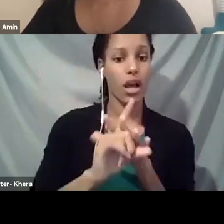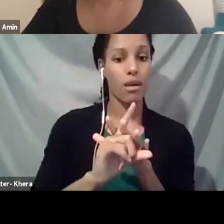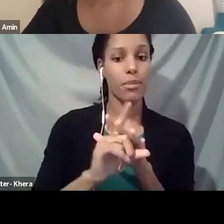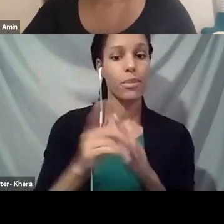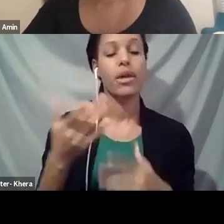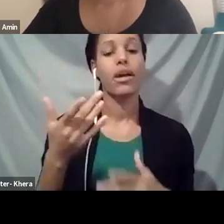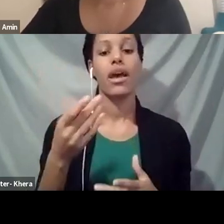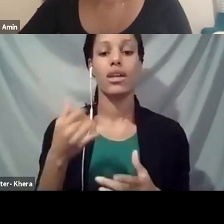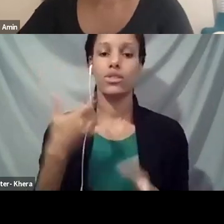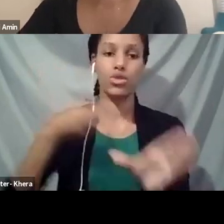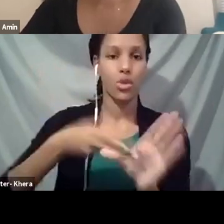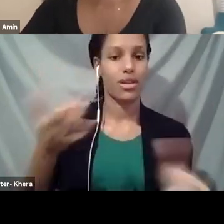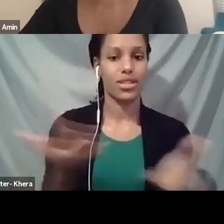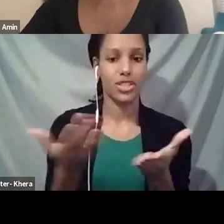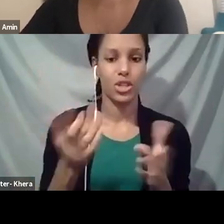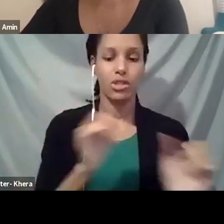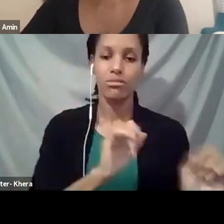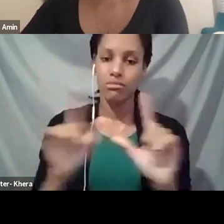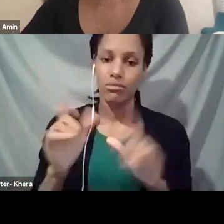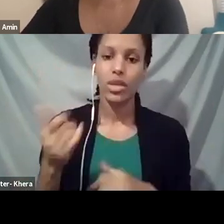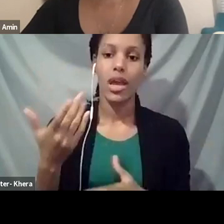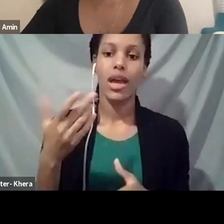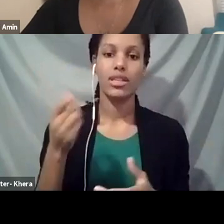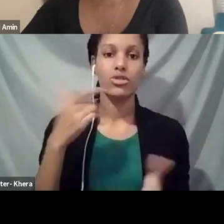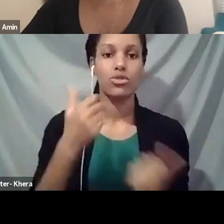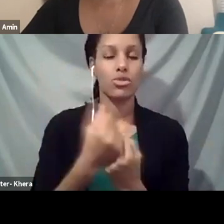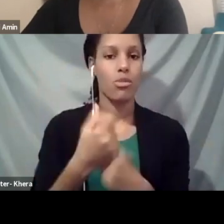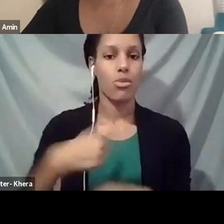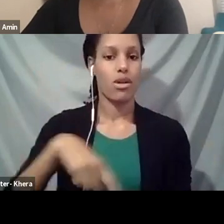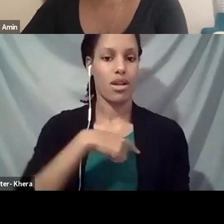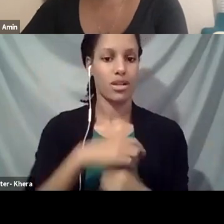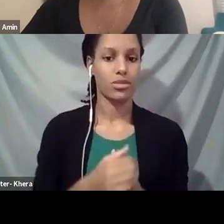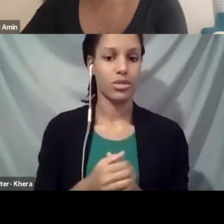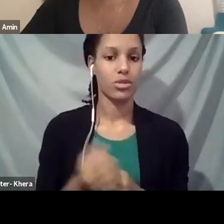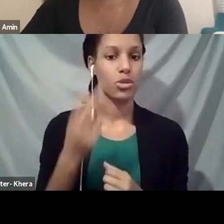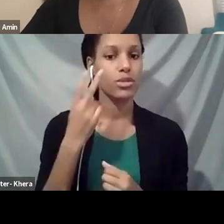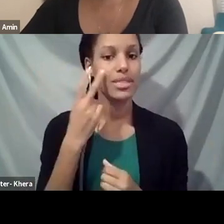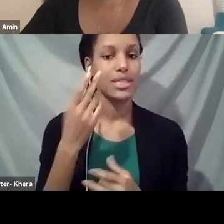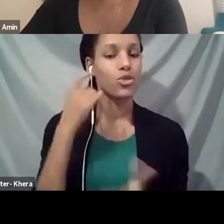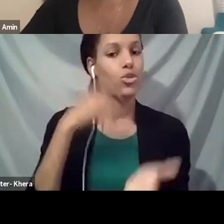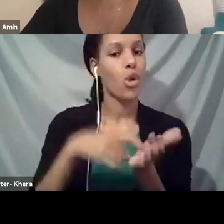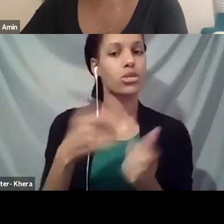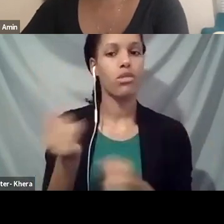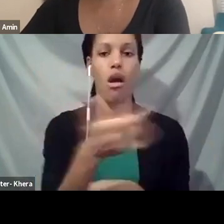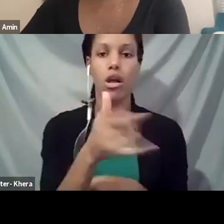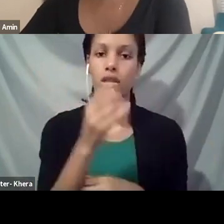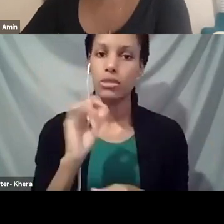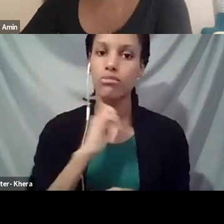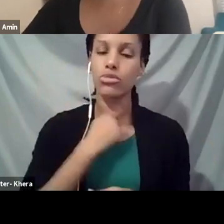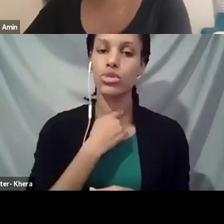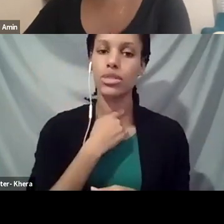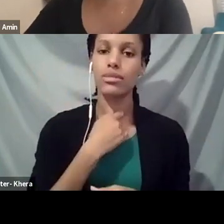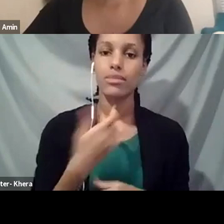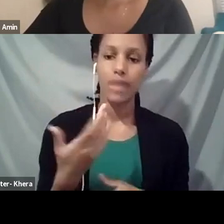quick minute to just go over a few guidelines for today's conversation. You'll notice that you're all muted and your videos are obviously turned